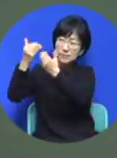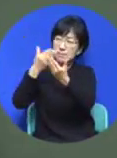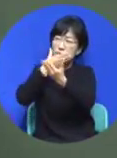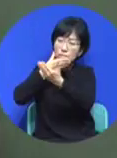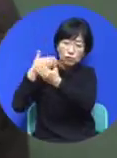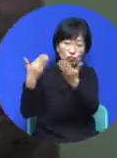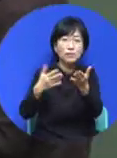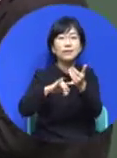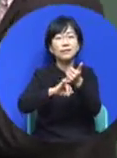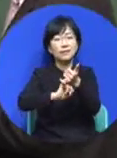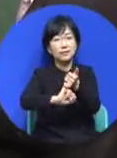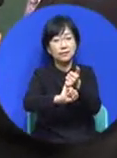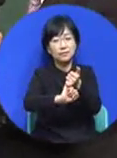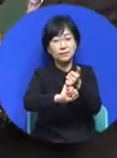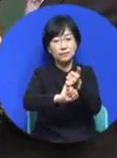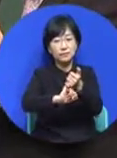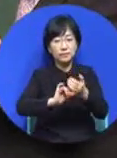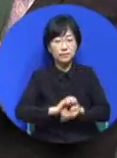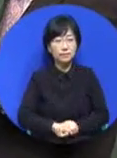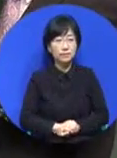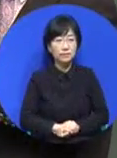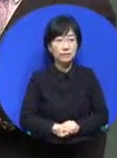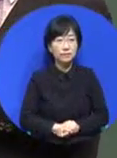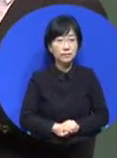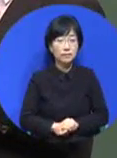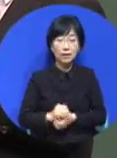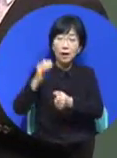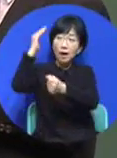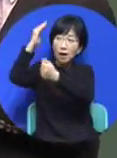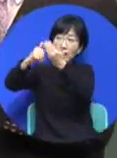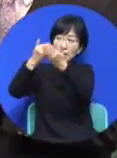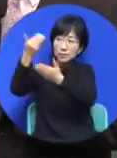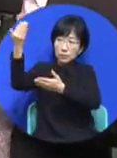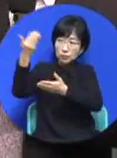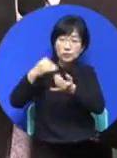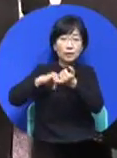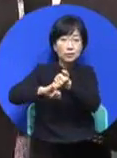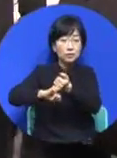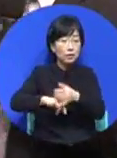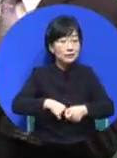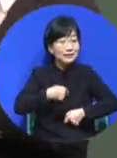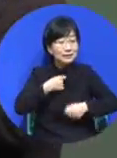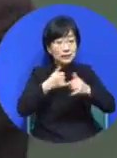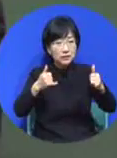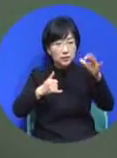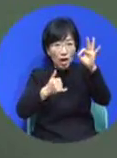true people of faith in the church, then God will bless. These are the words of